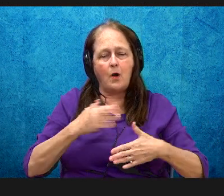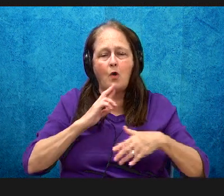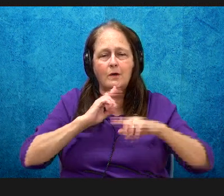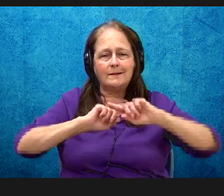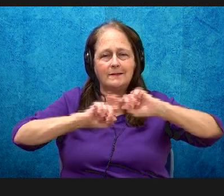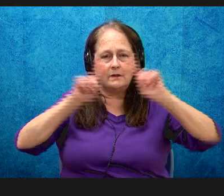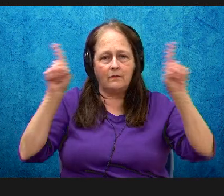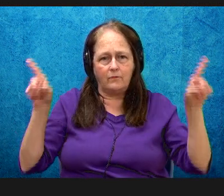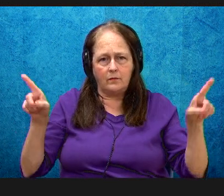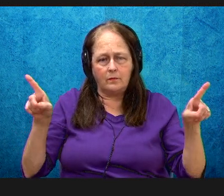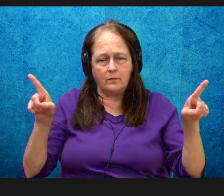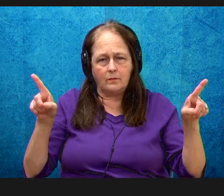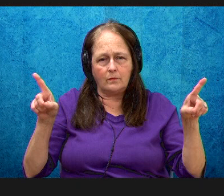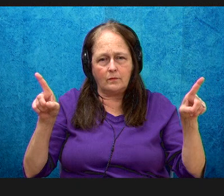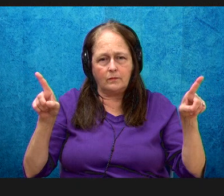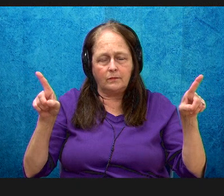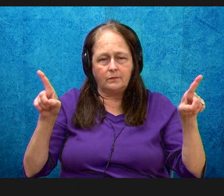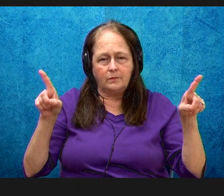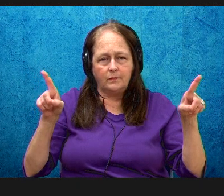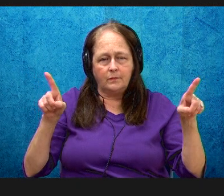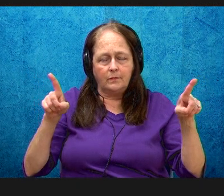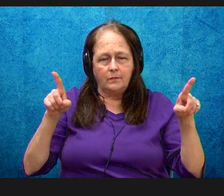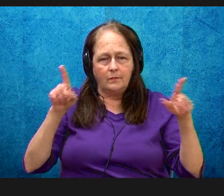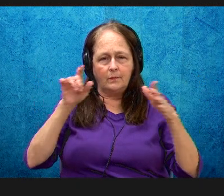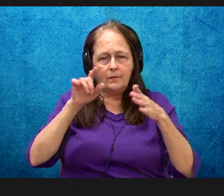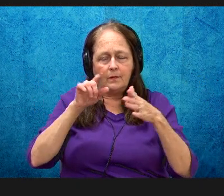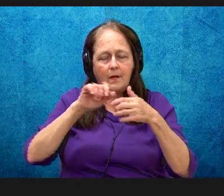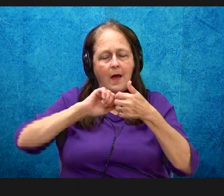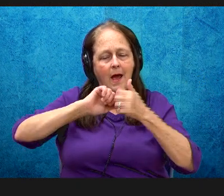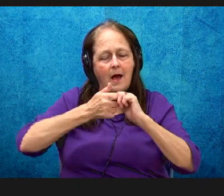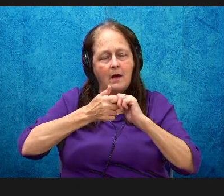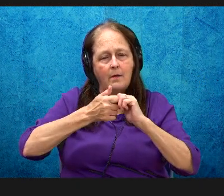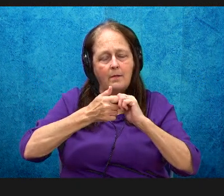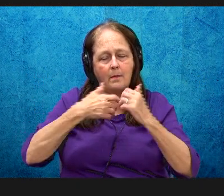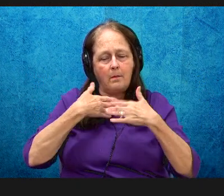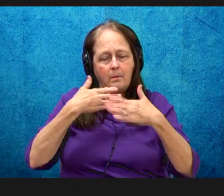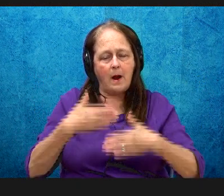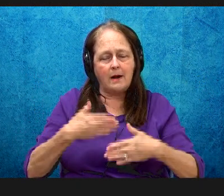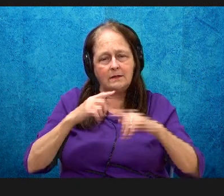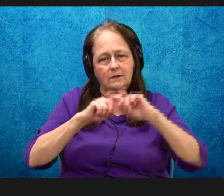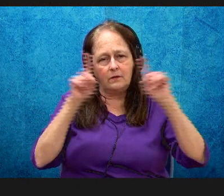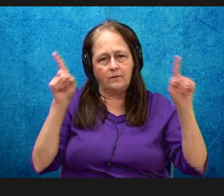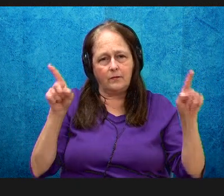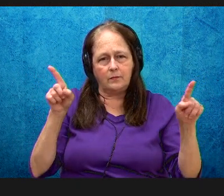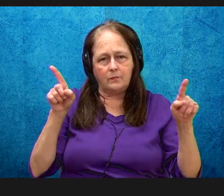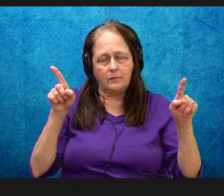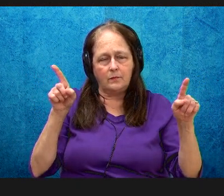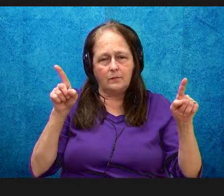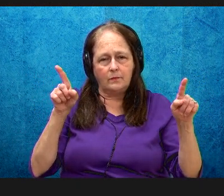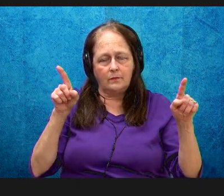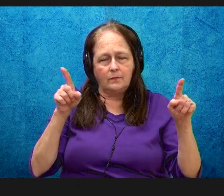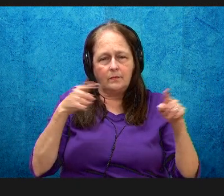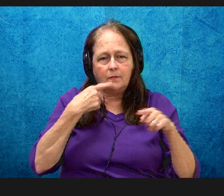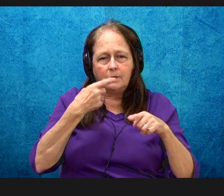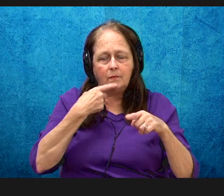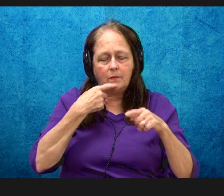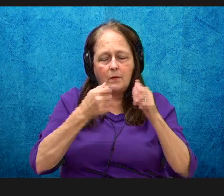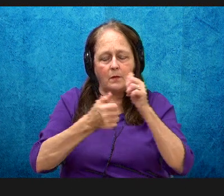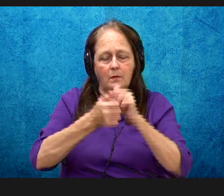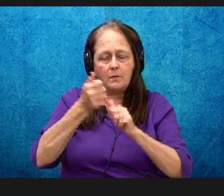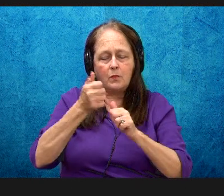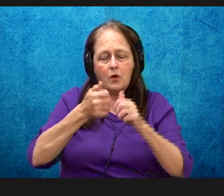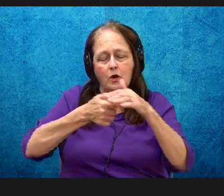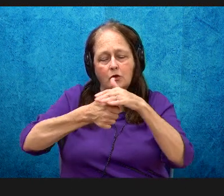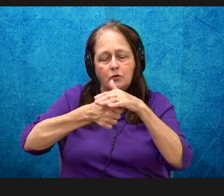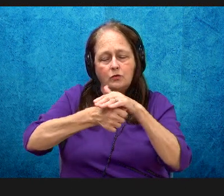different. Well, how are their bodies different? It says that most turtles